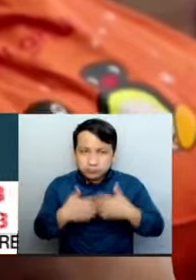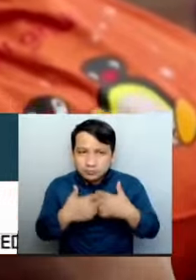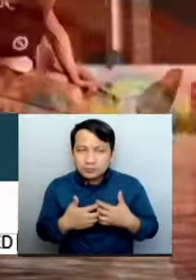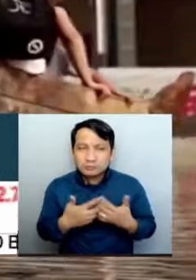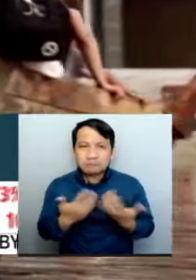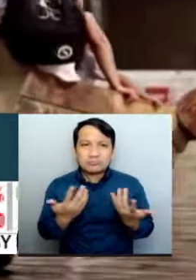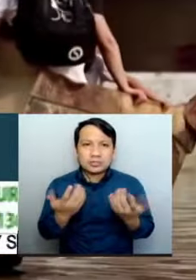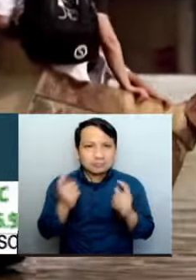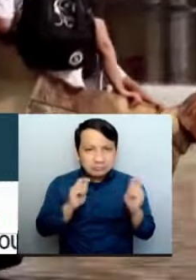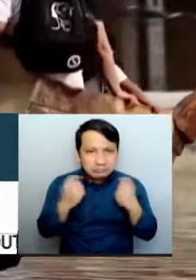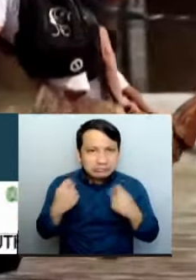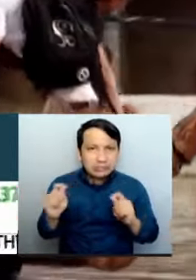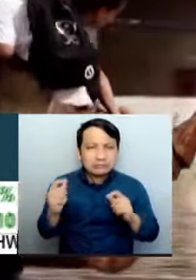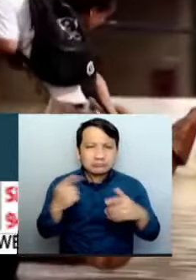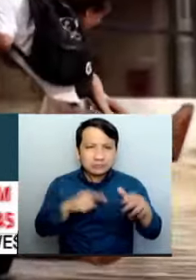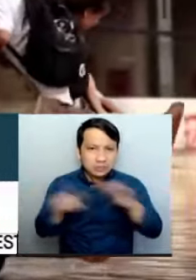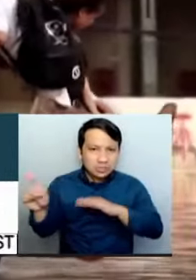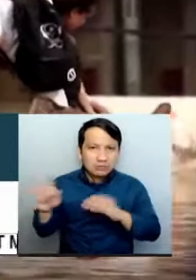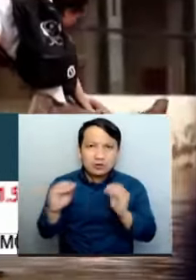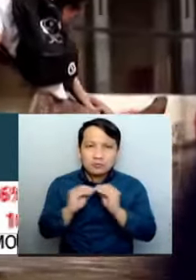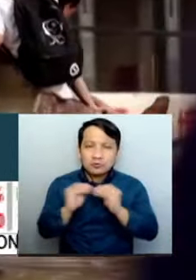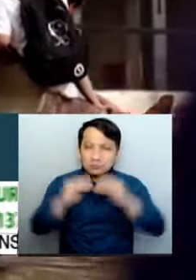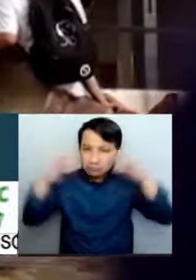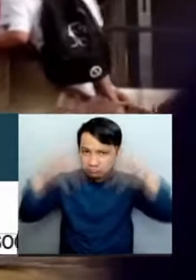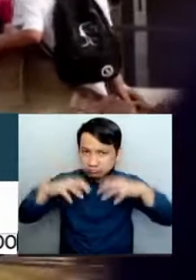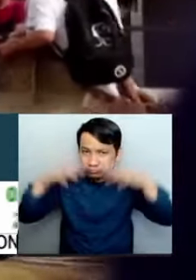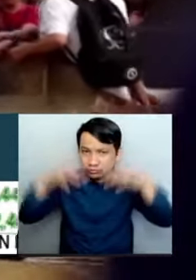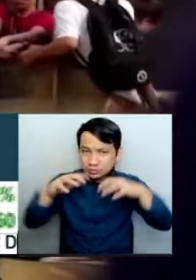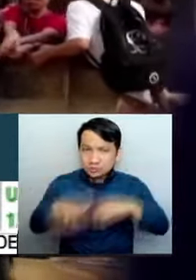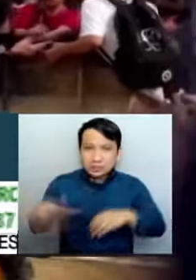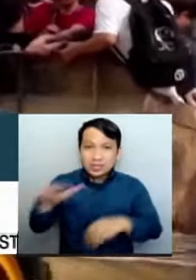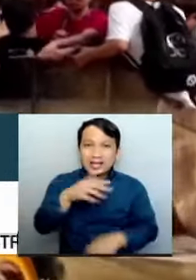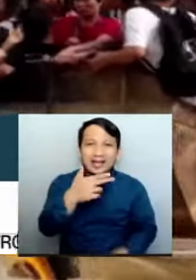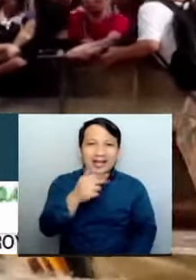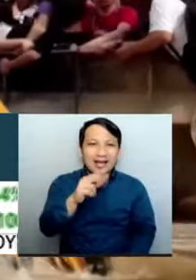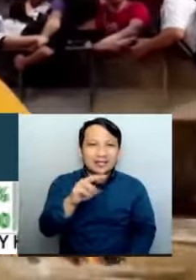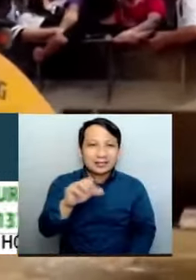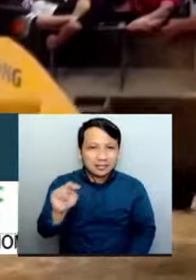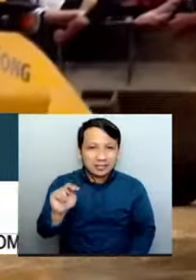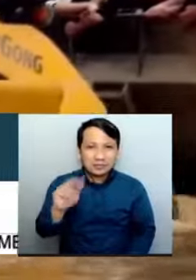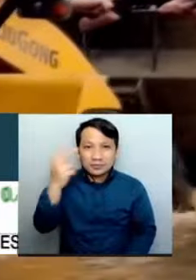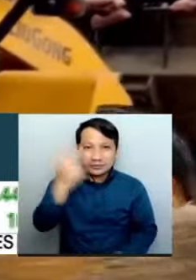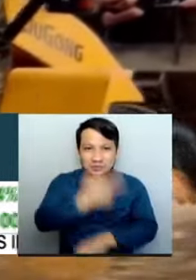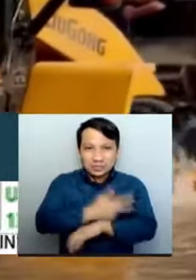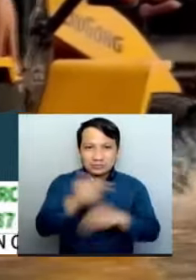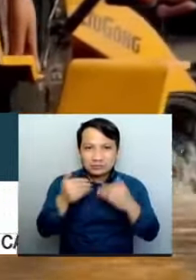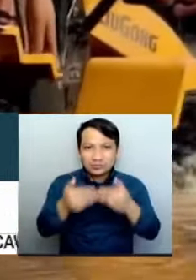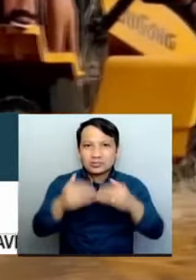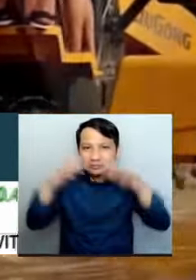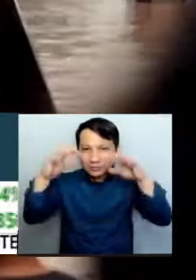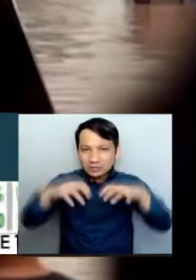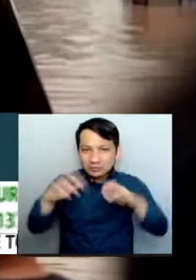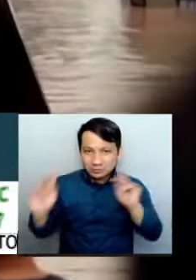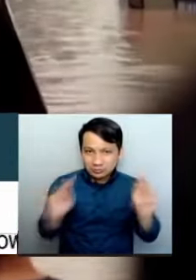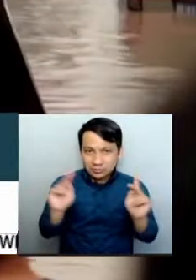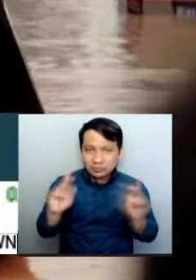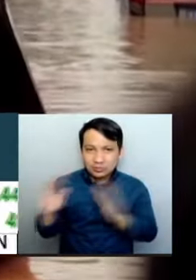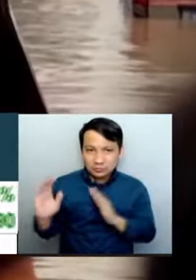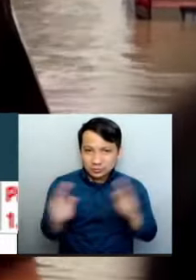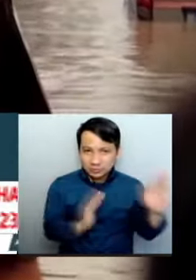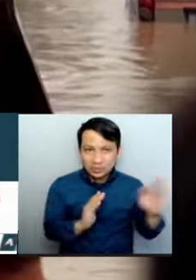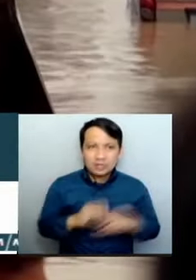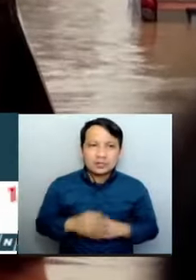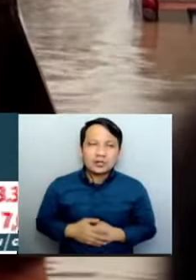escape. More rain is forecast across Henan for the next 3 days, and the People's Liberation Army has sent more